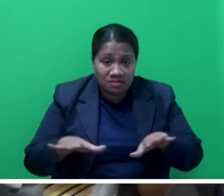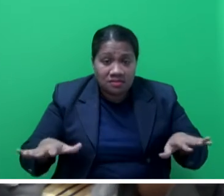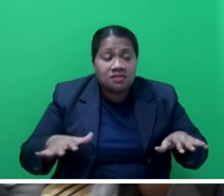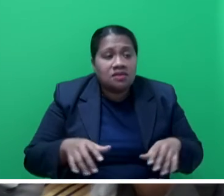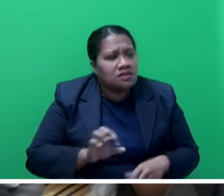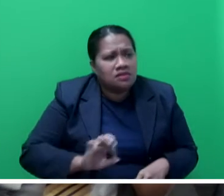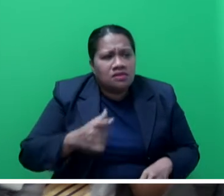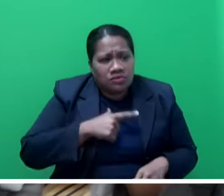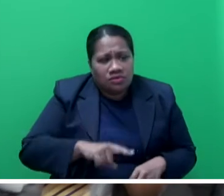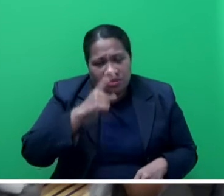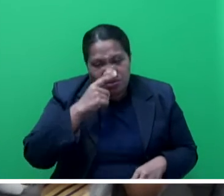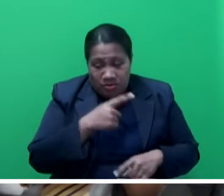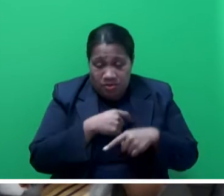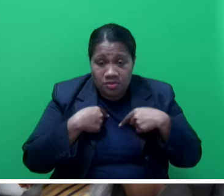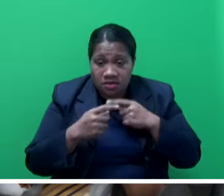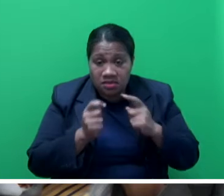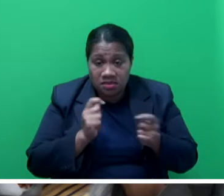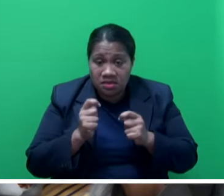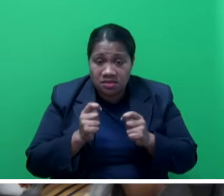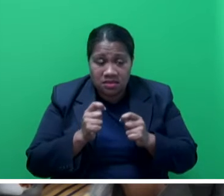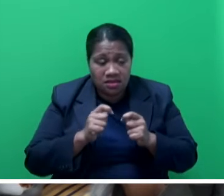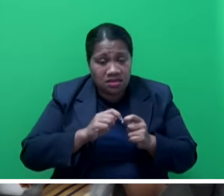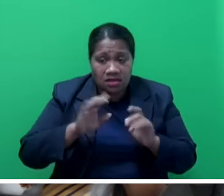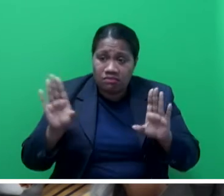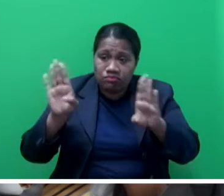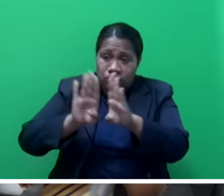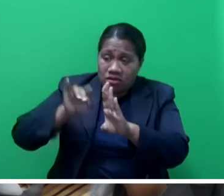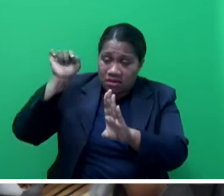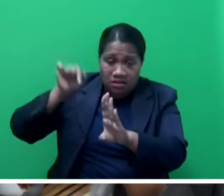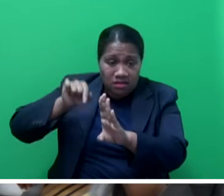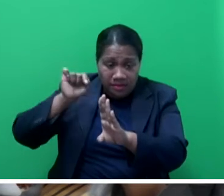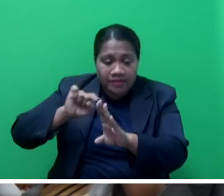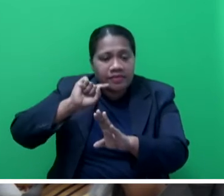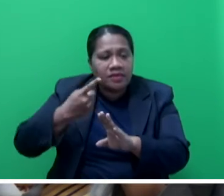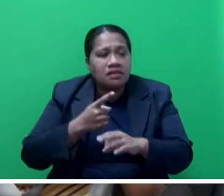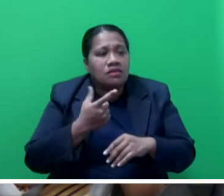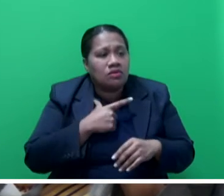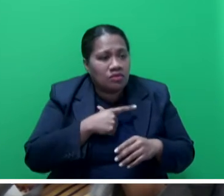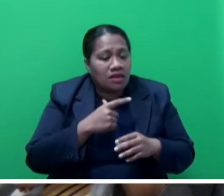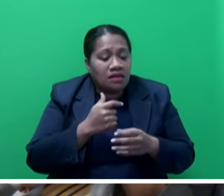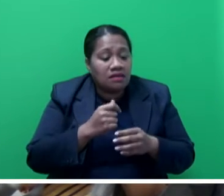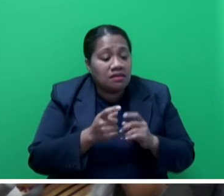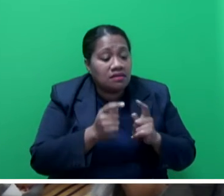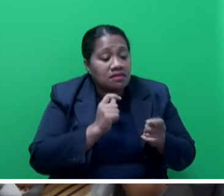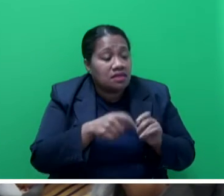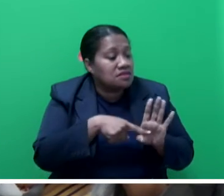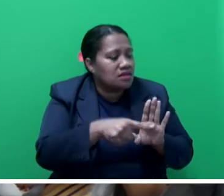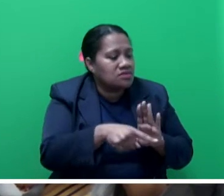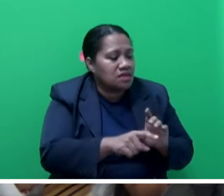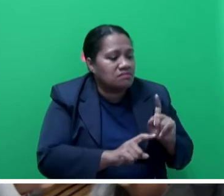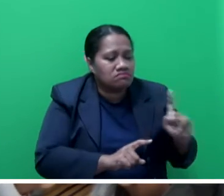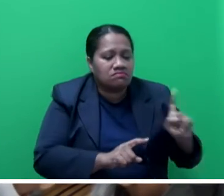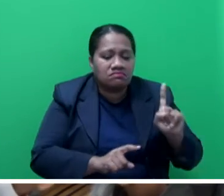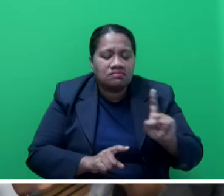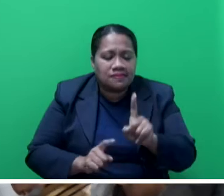of the people that we test in border quarantine. It is because of the number of tests that we're doing outside of border quarantine. We're